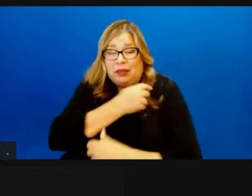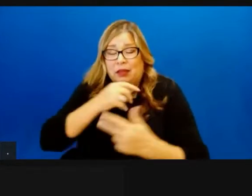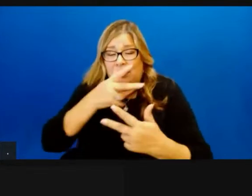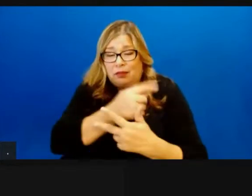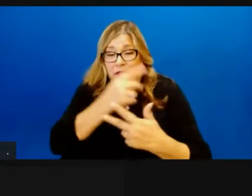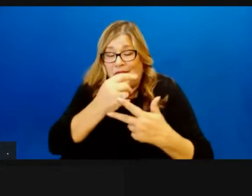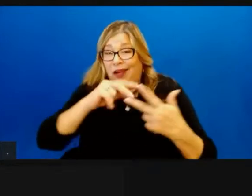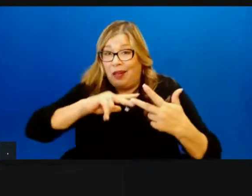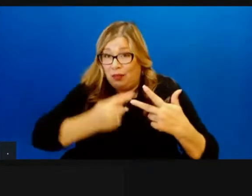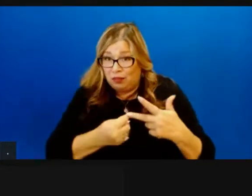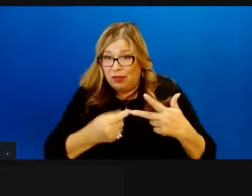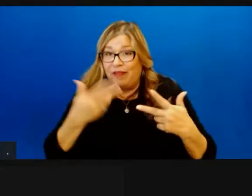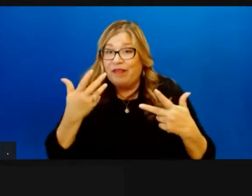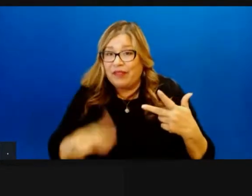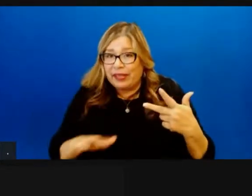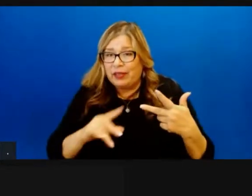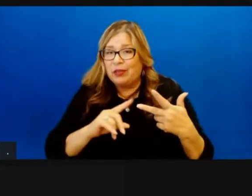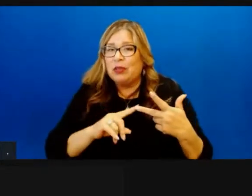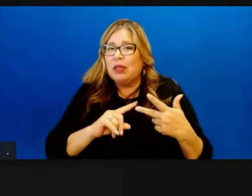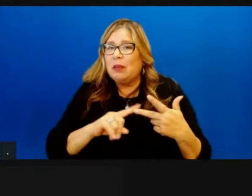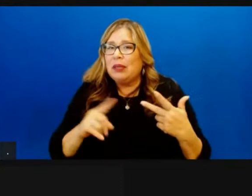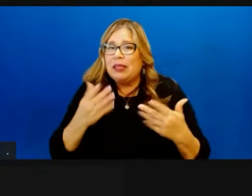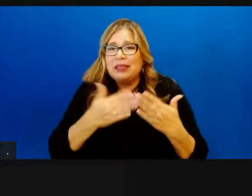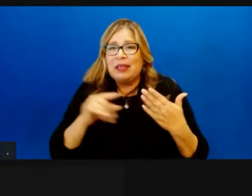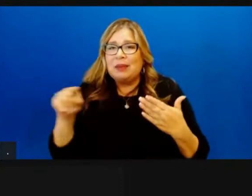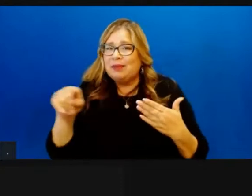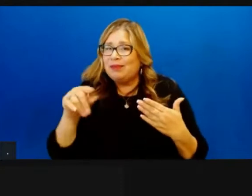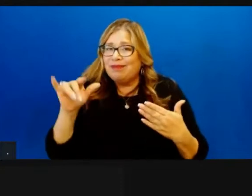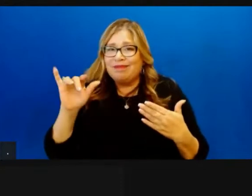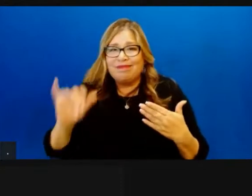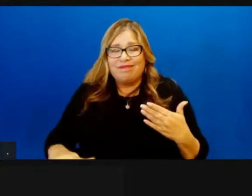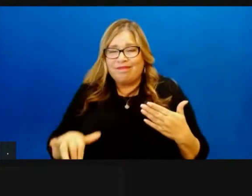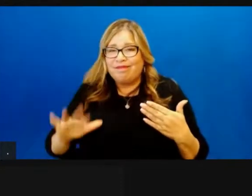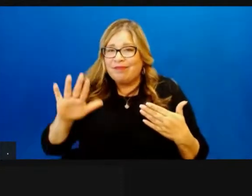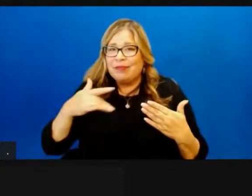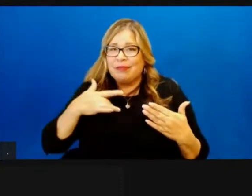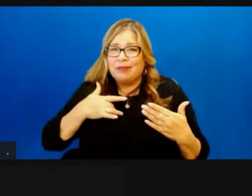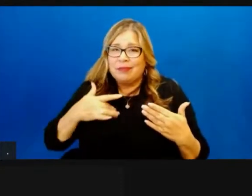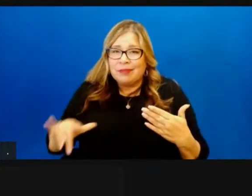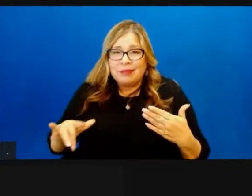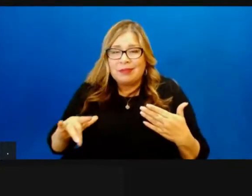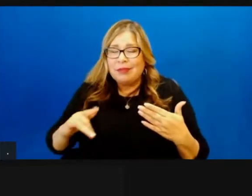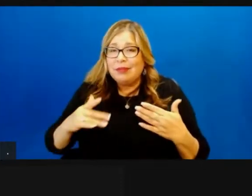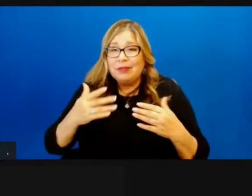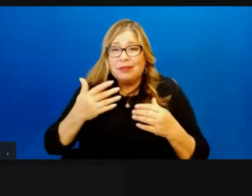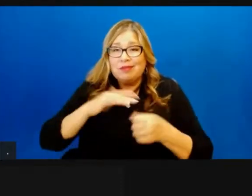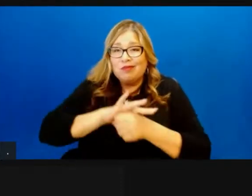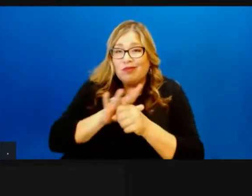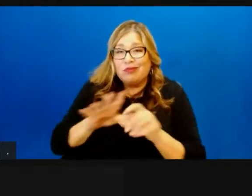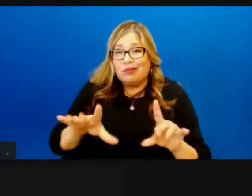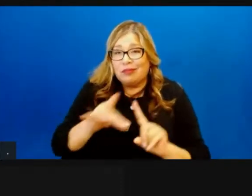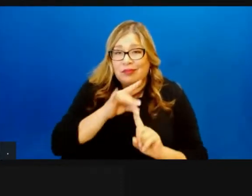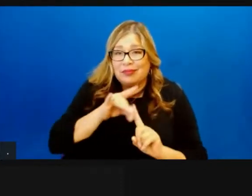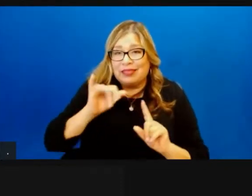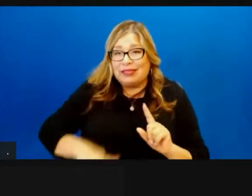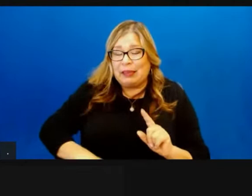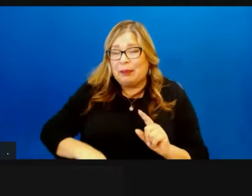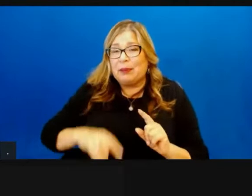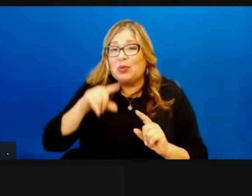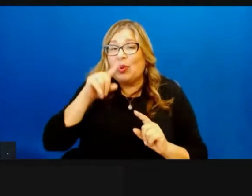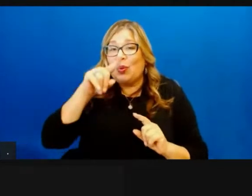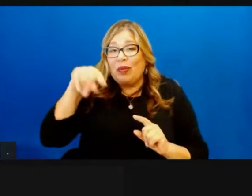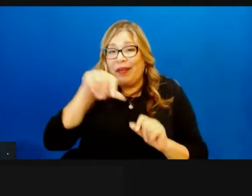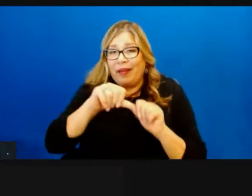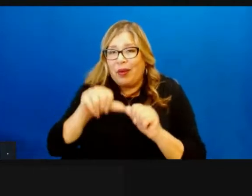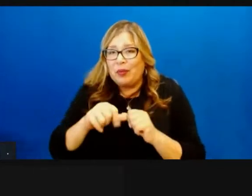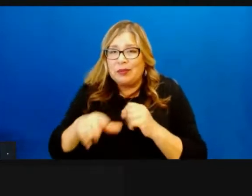who are months after their third dose or their booster dose. So in that area, I think we